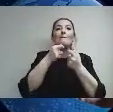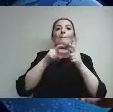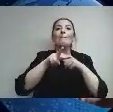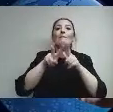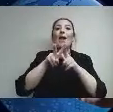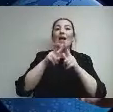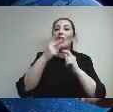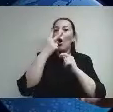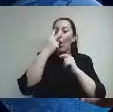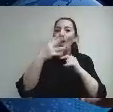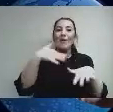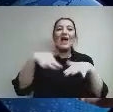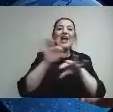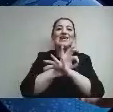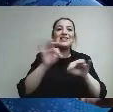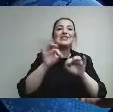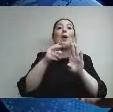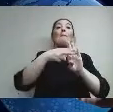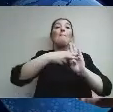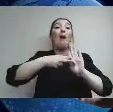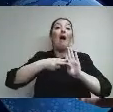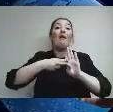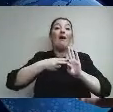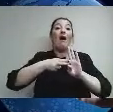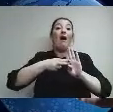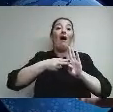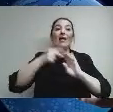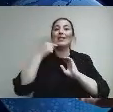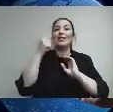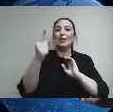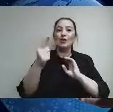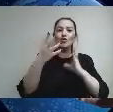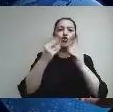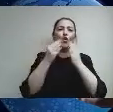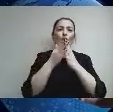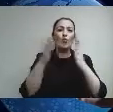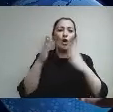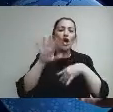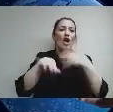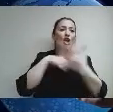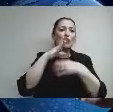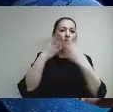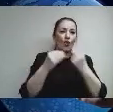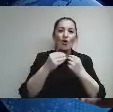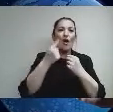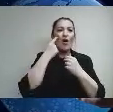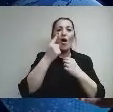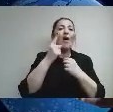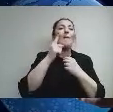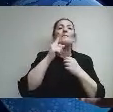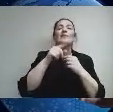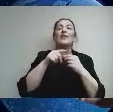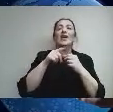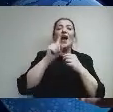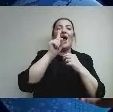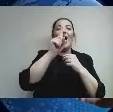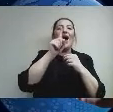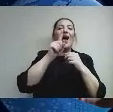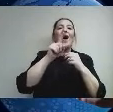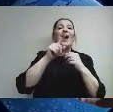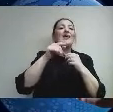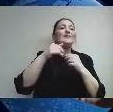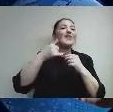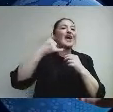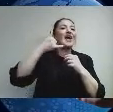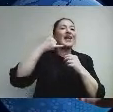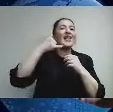Eye, by the way, is the eye with the organ with which we see. And until now, we have